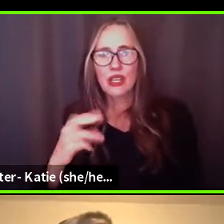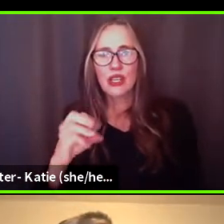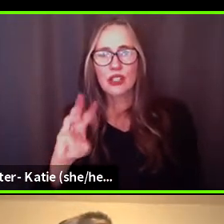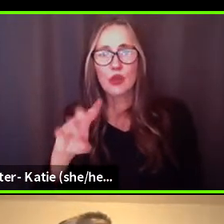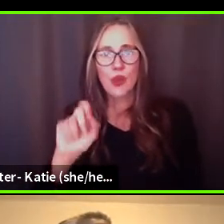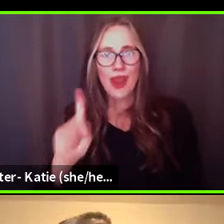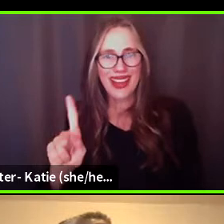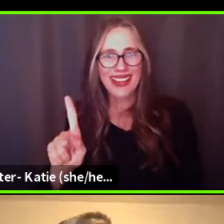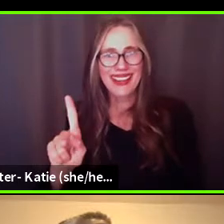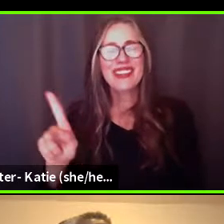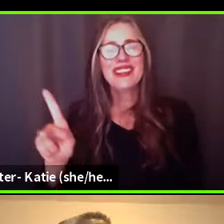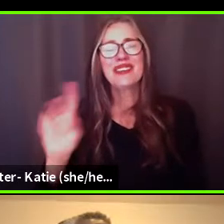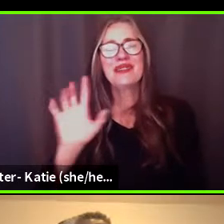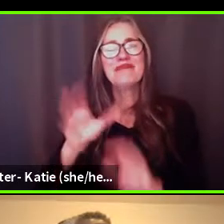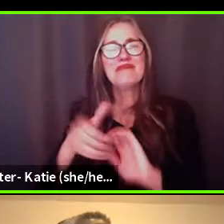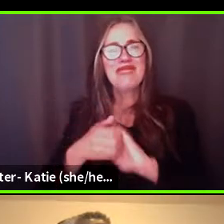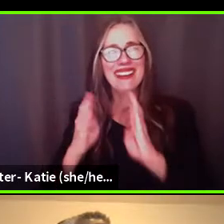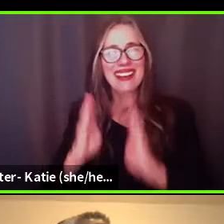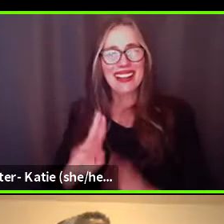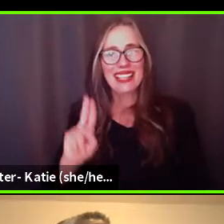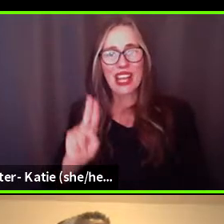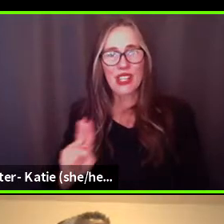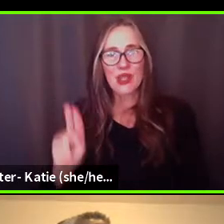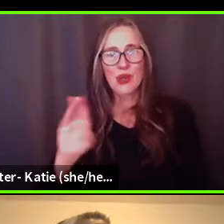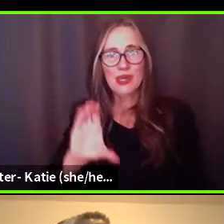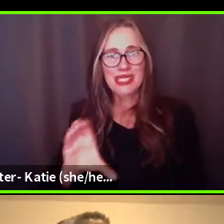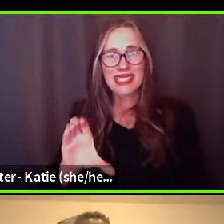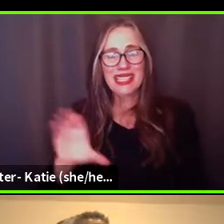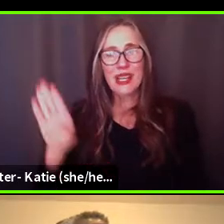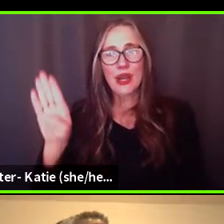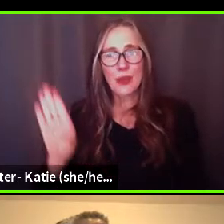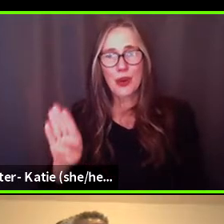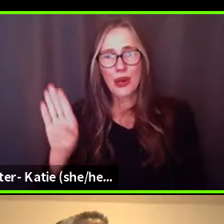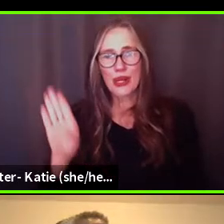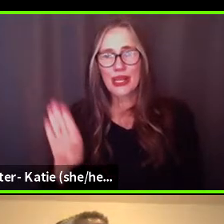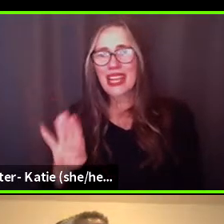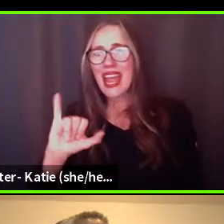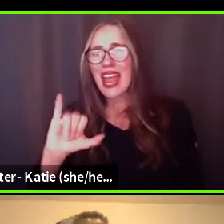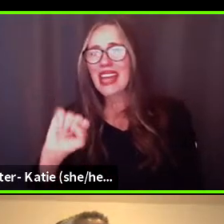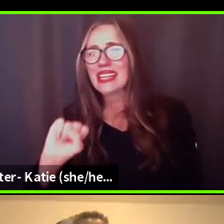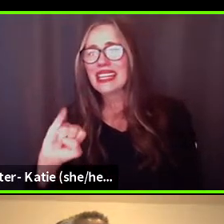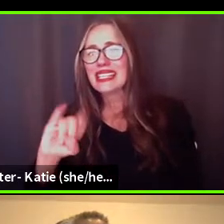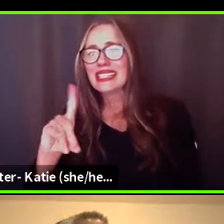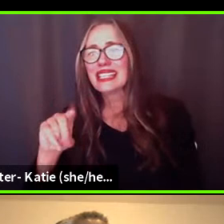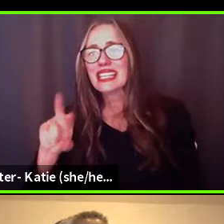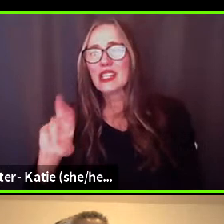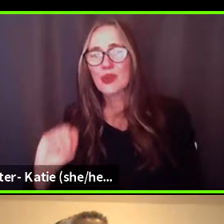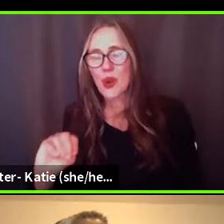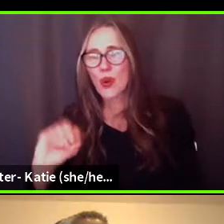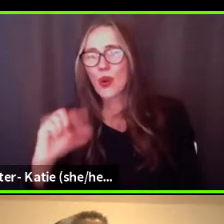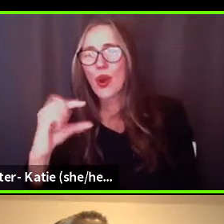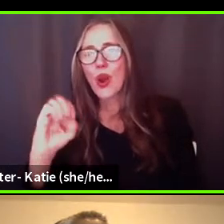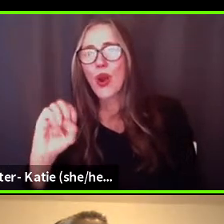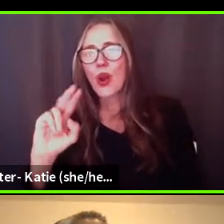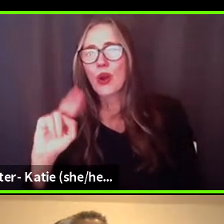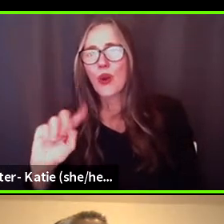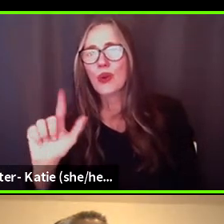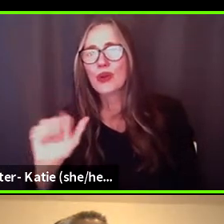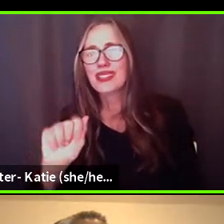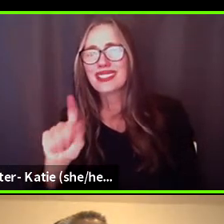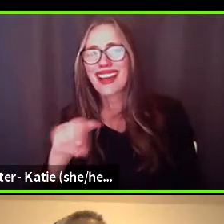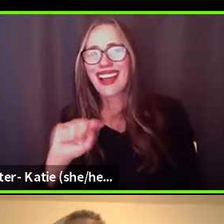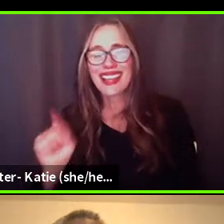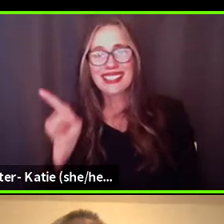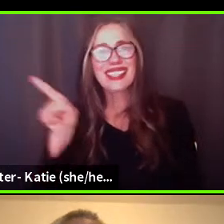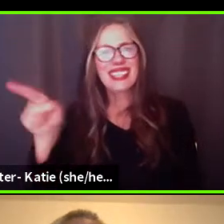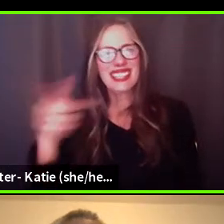gonzalez here who's the student at history department at ucsb and myself also at ucsb in history so thank you all for being here